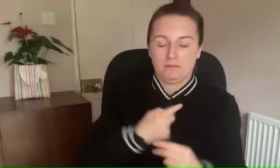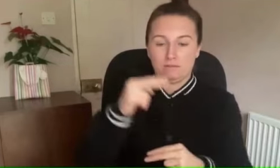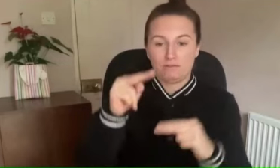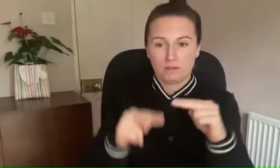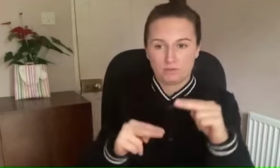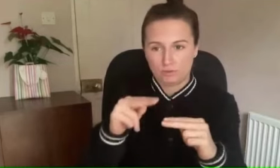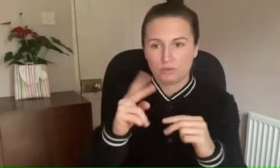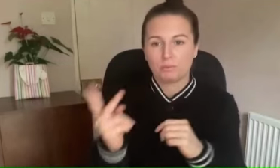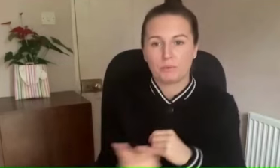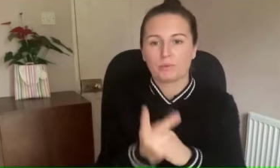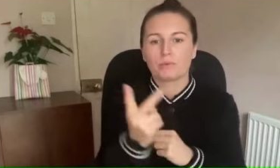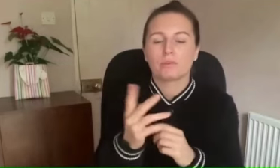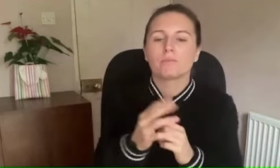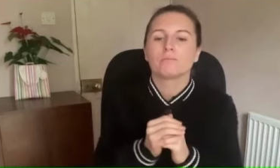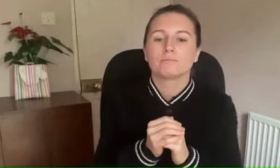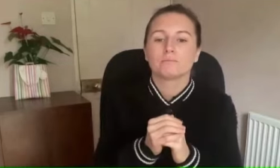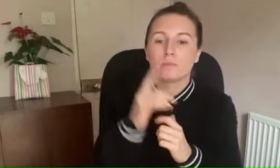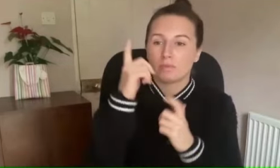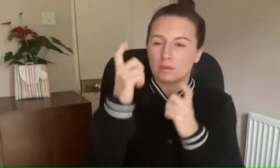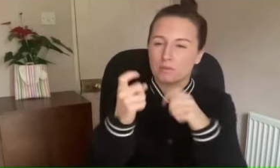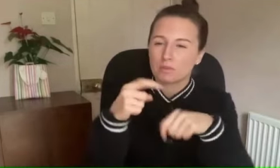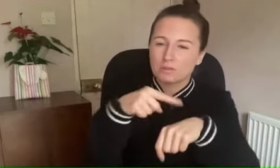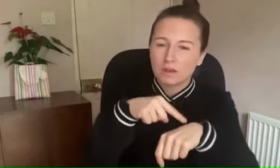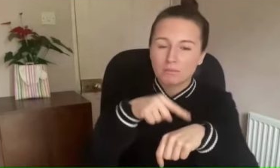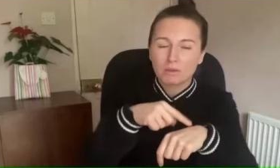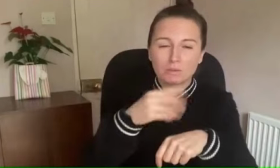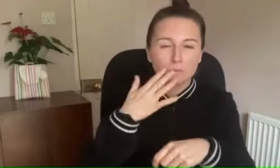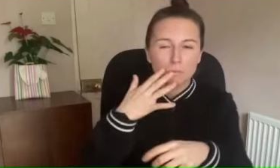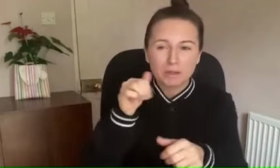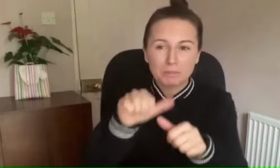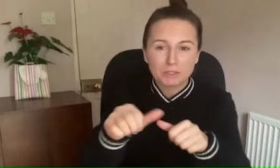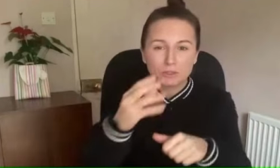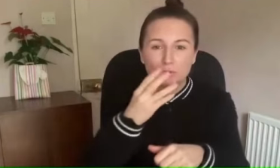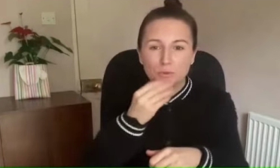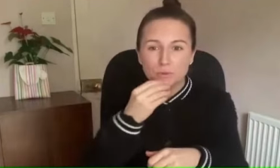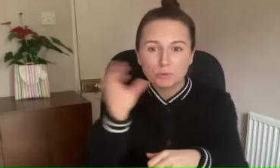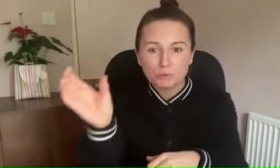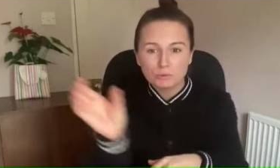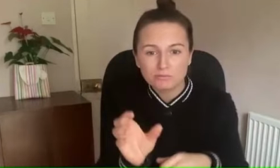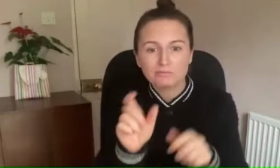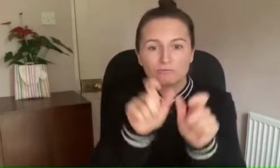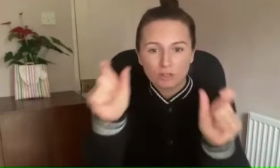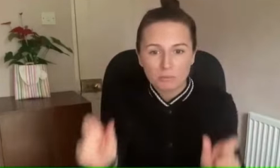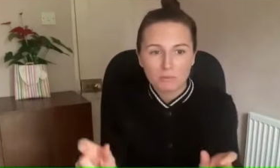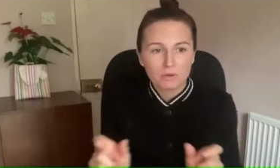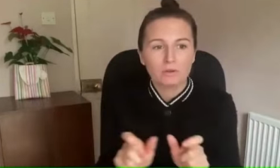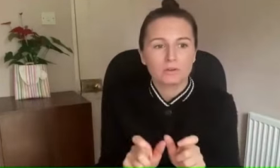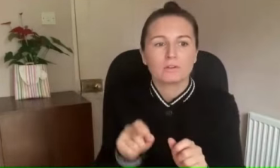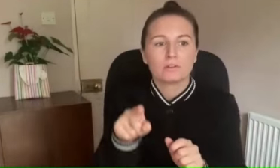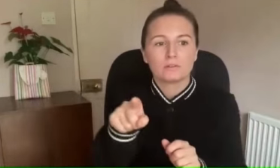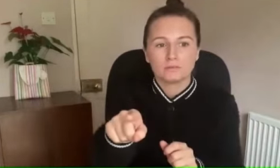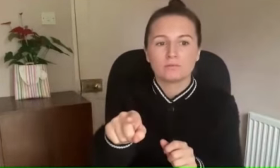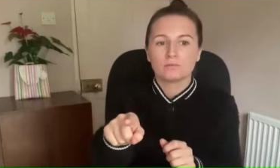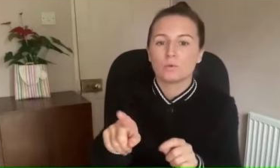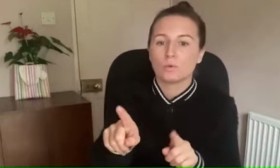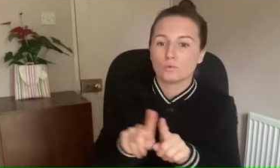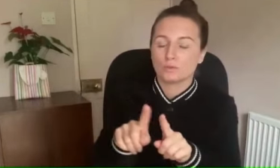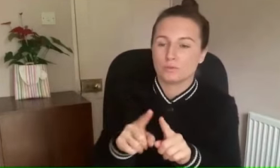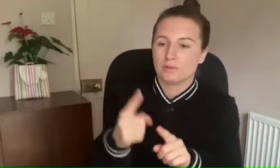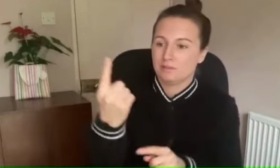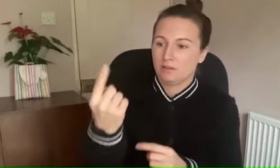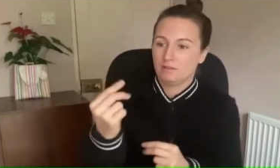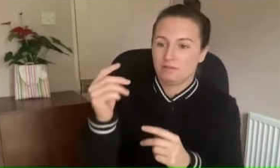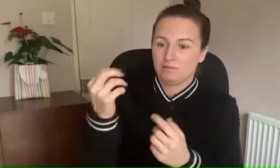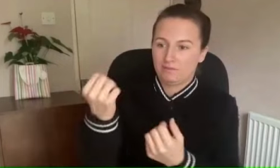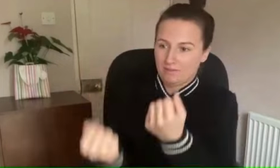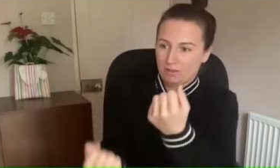and self-evaluation. For example, by thinking about the timing for using the framework and when that might best flow from the